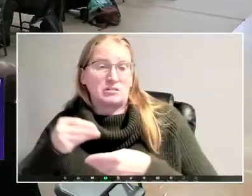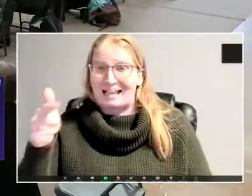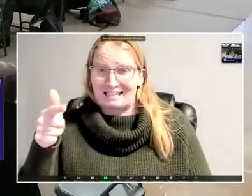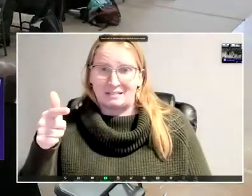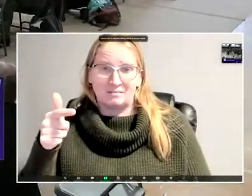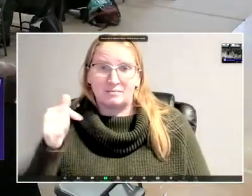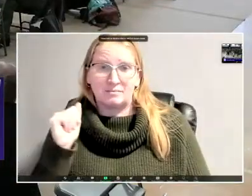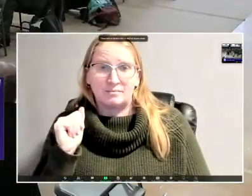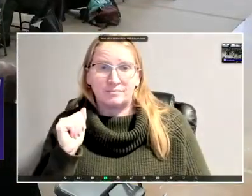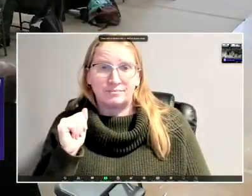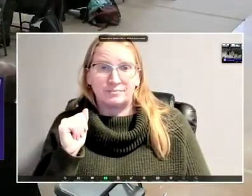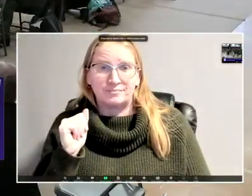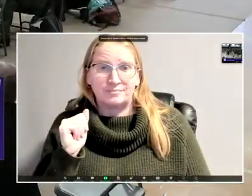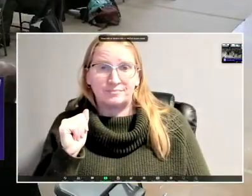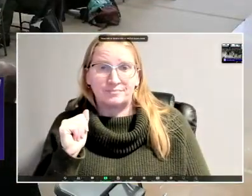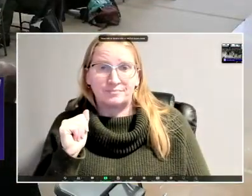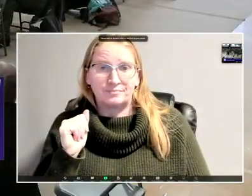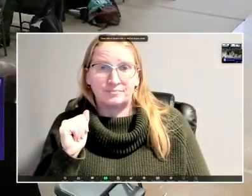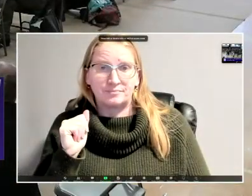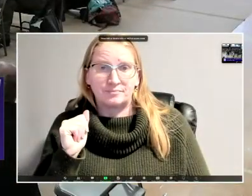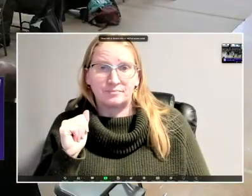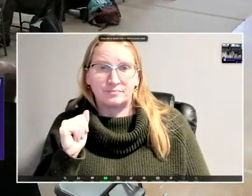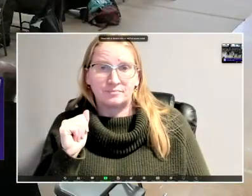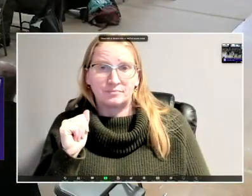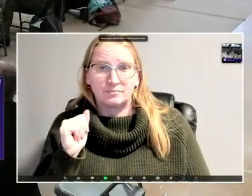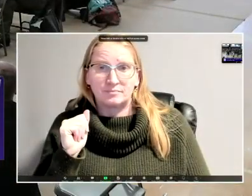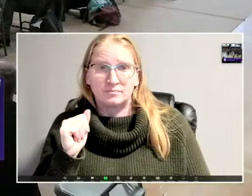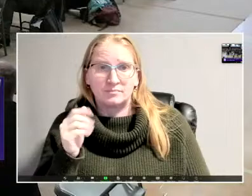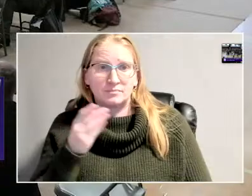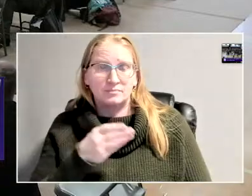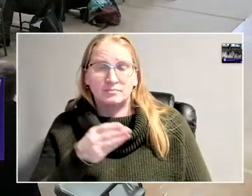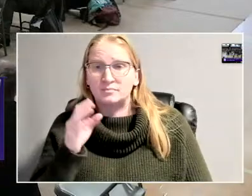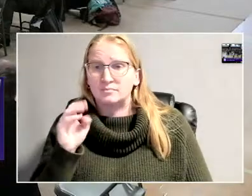second Mr car Mr